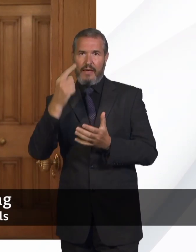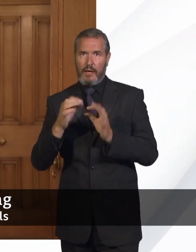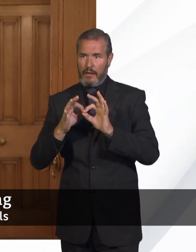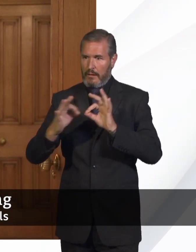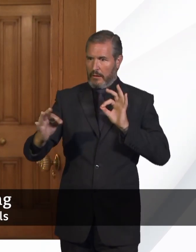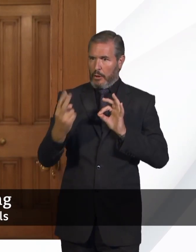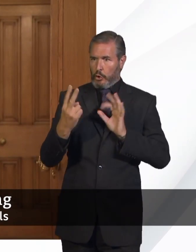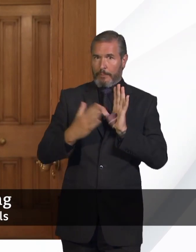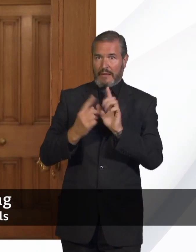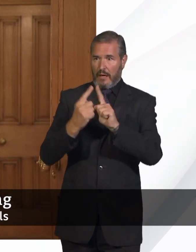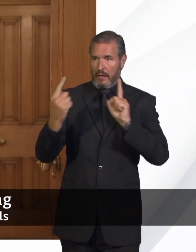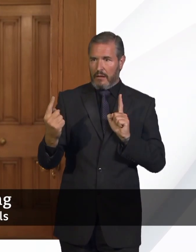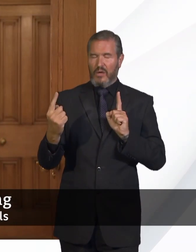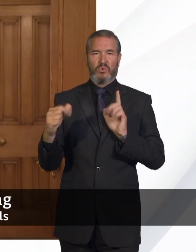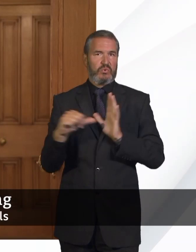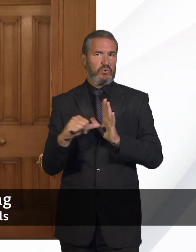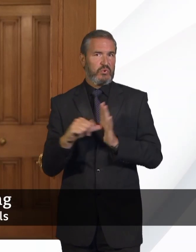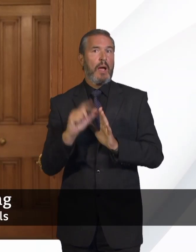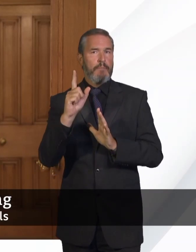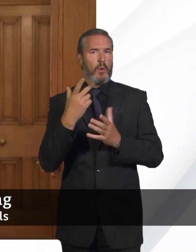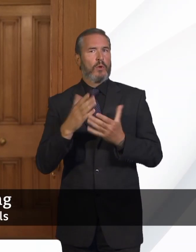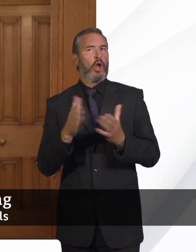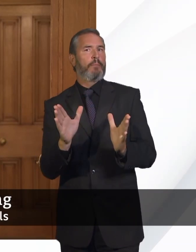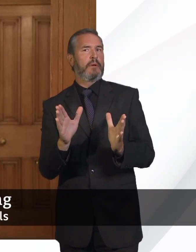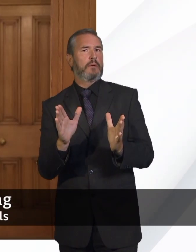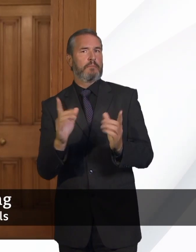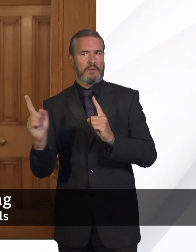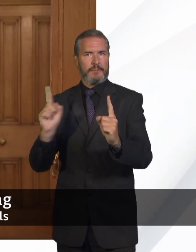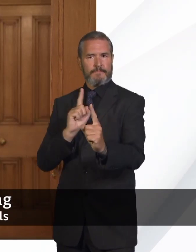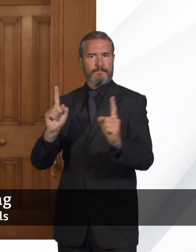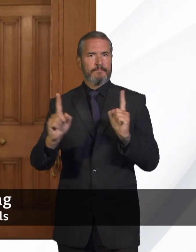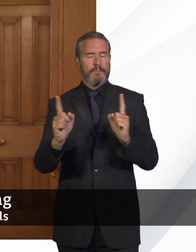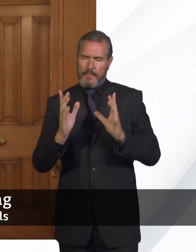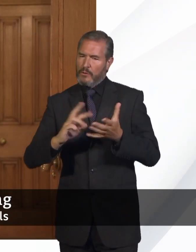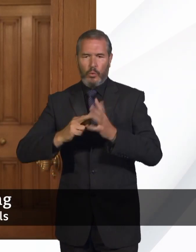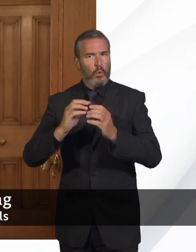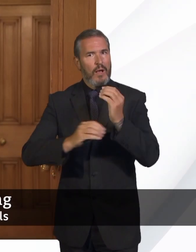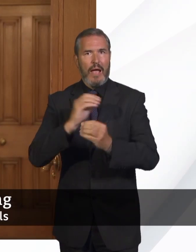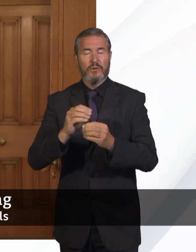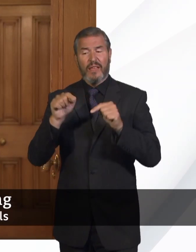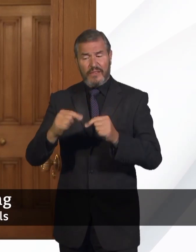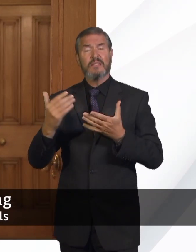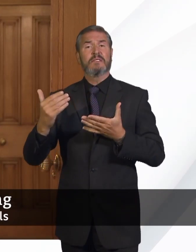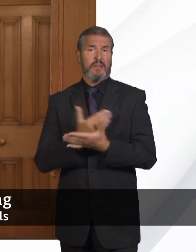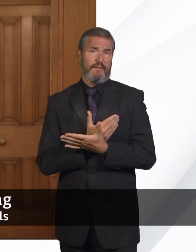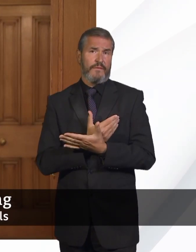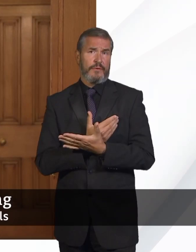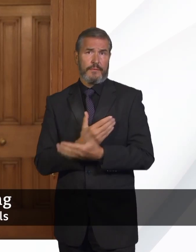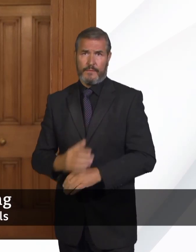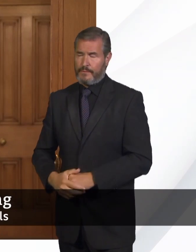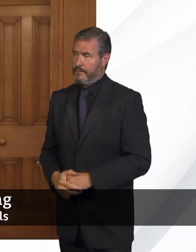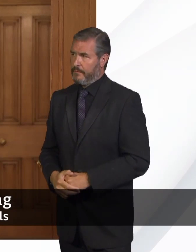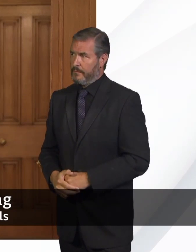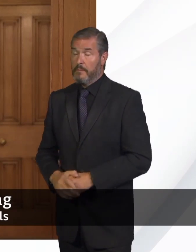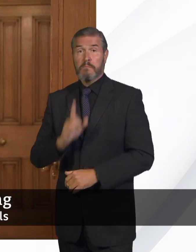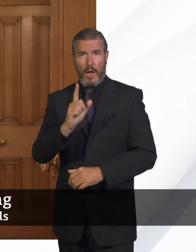economic case why you would want to move closer than 2 metres. But ultimately, this is about what is safe. And I said, we will keep this